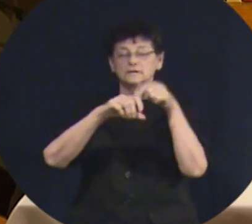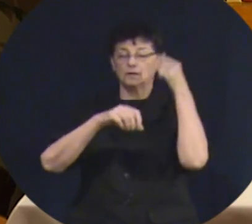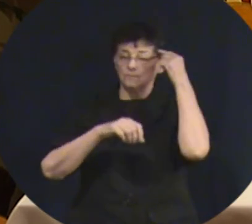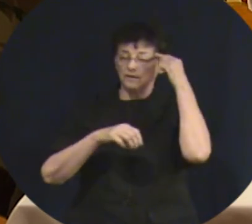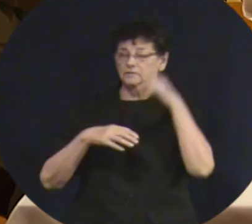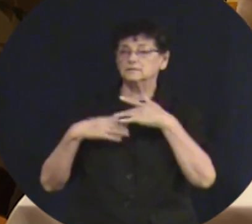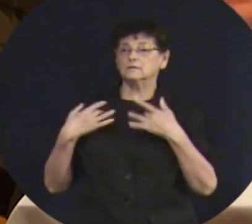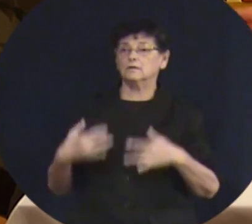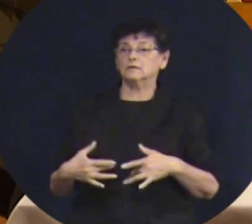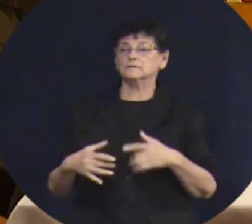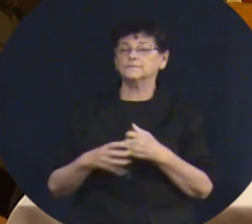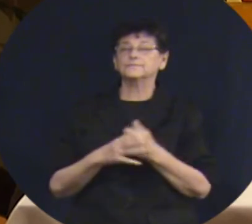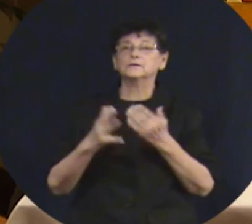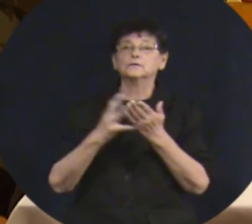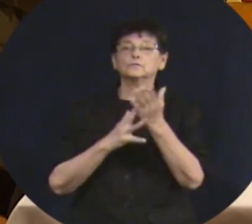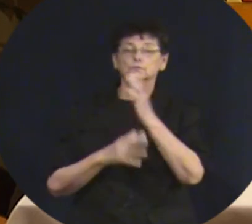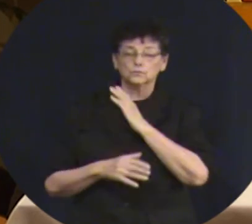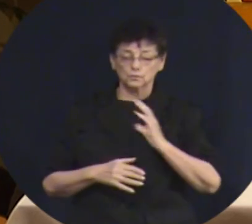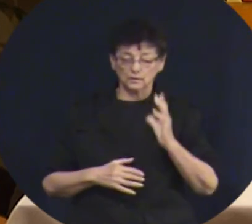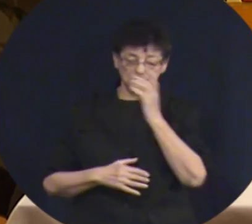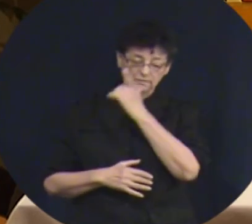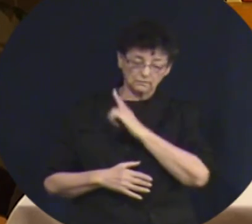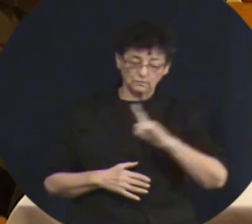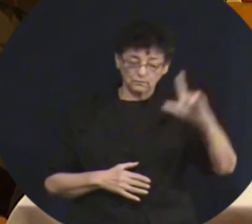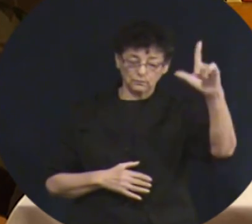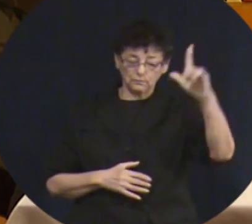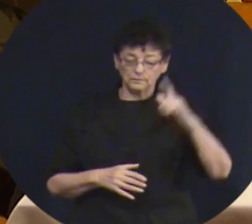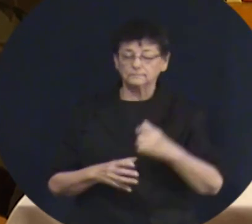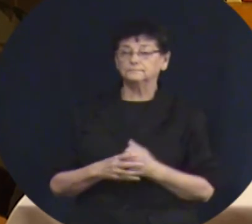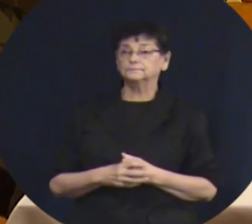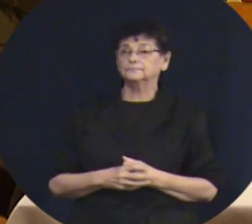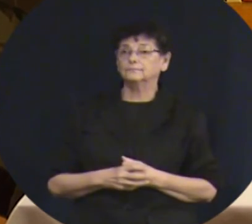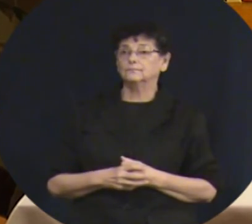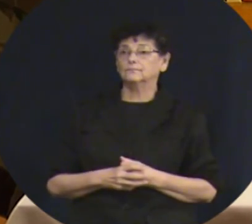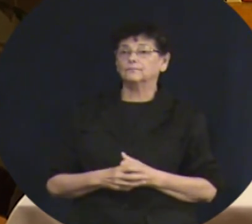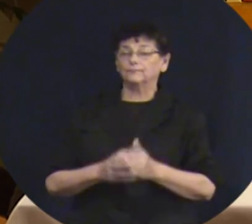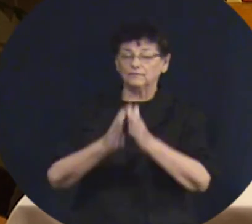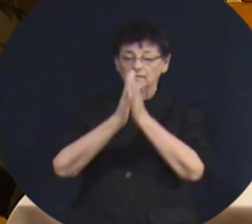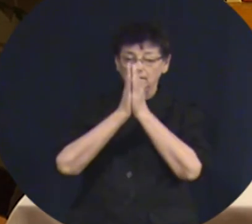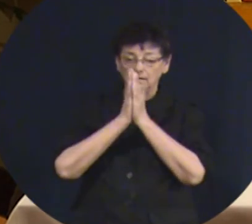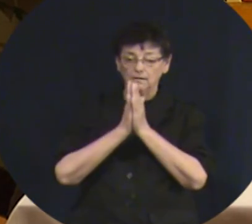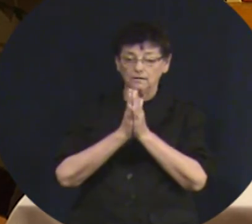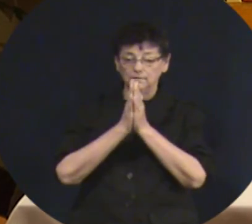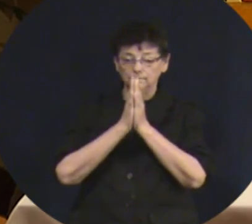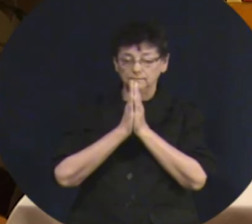and hearts. Through Christ our Lord.